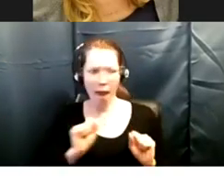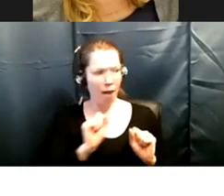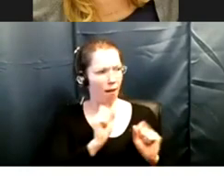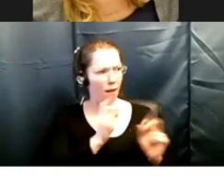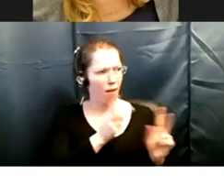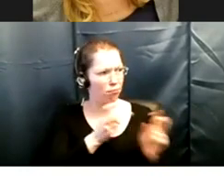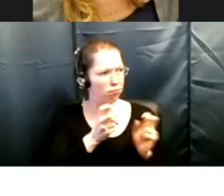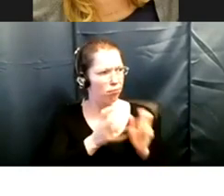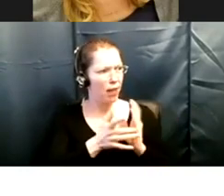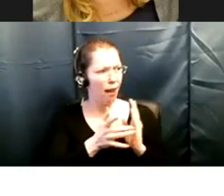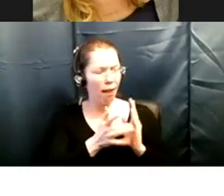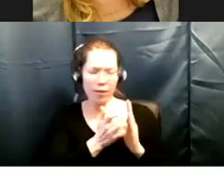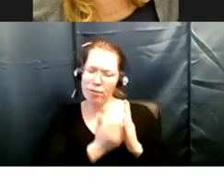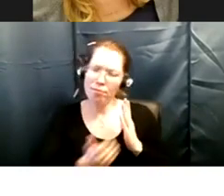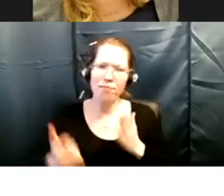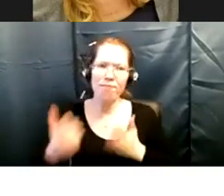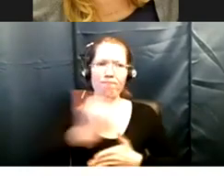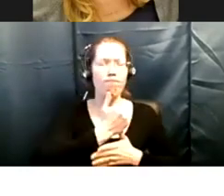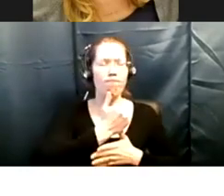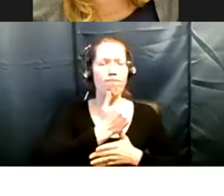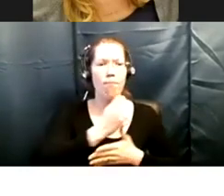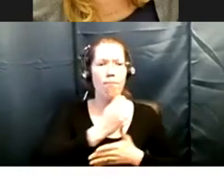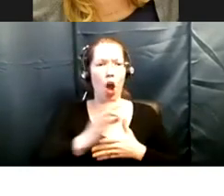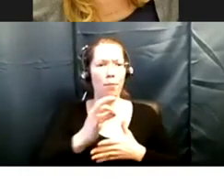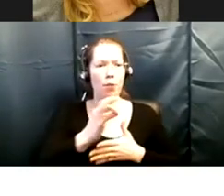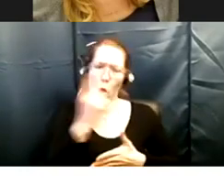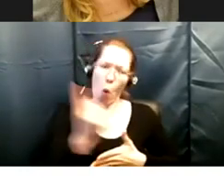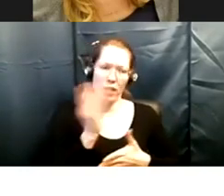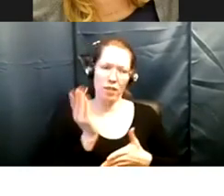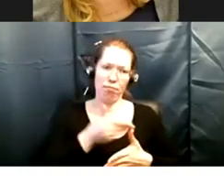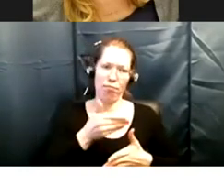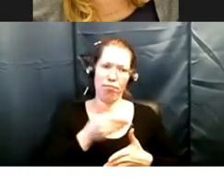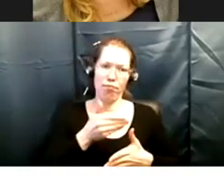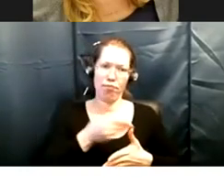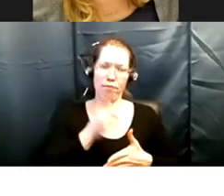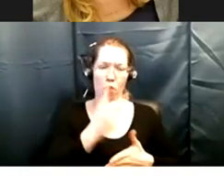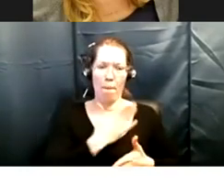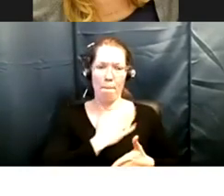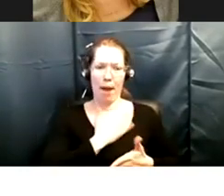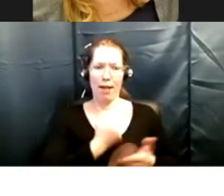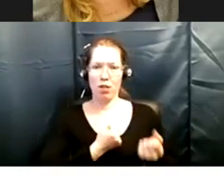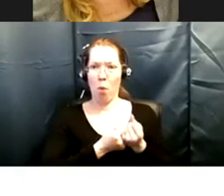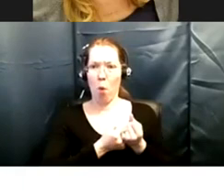as my first option for the support that I need?